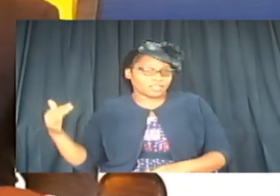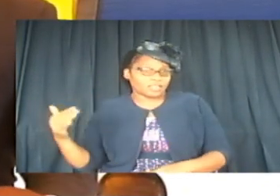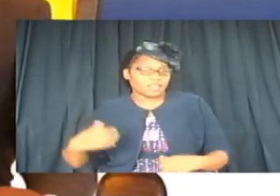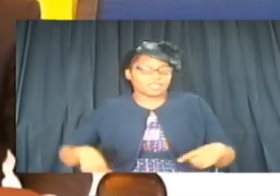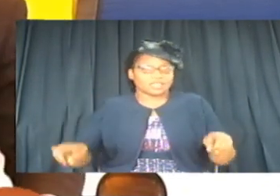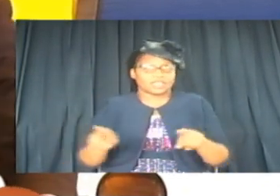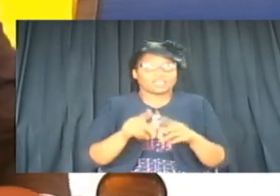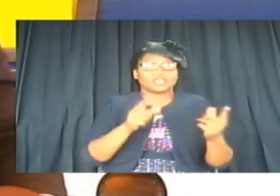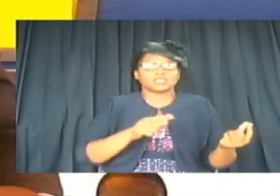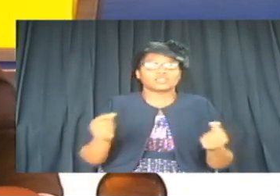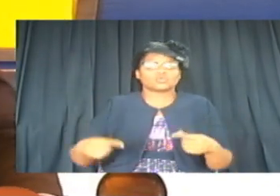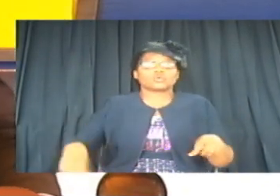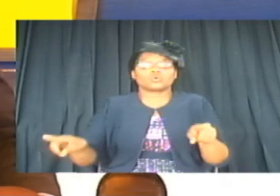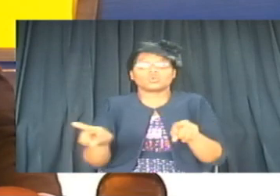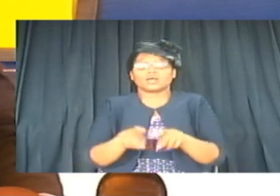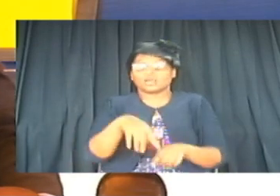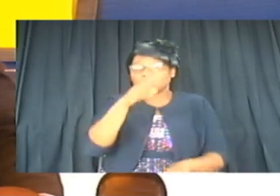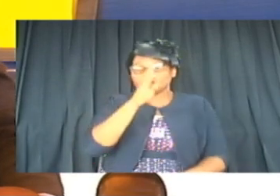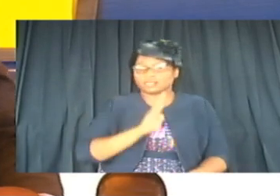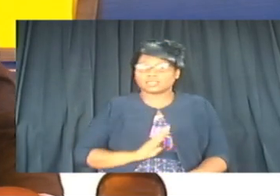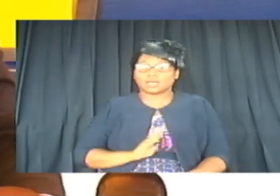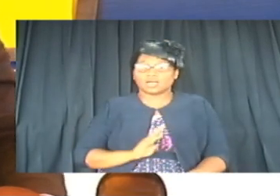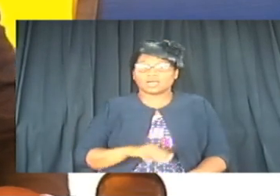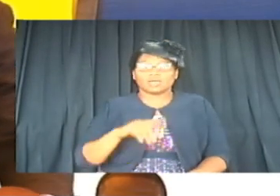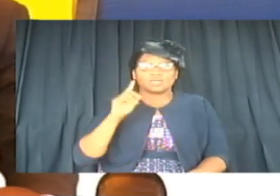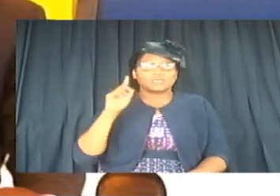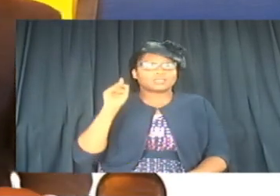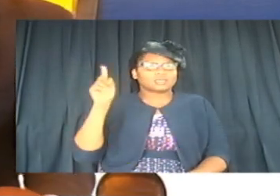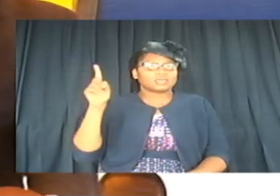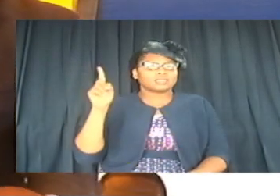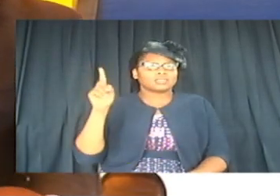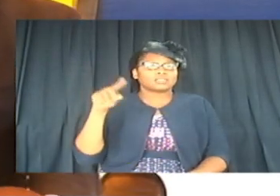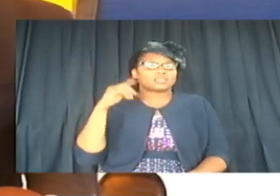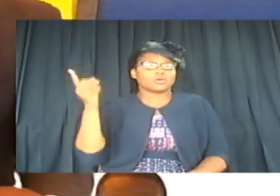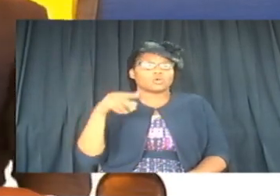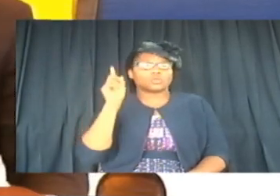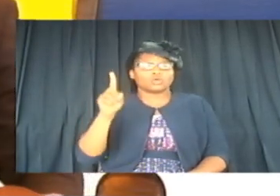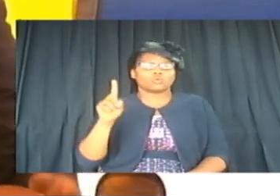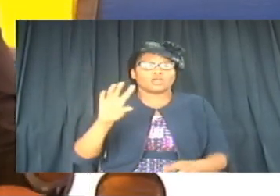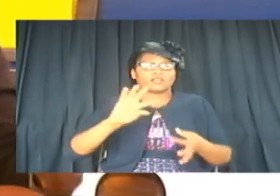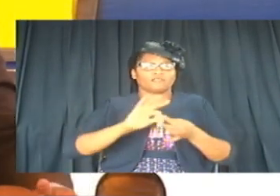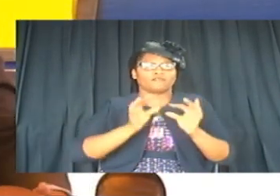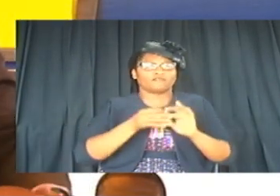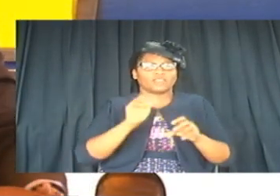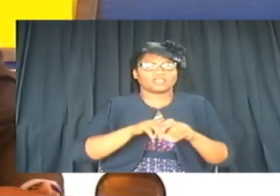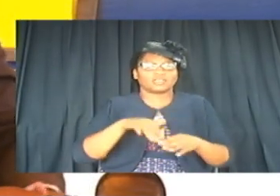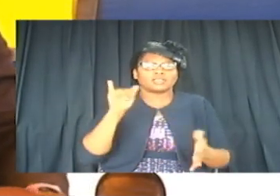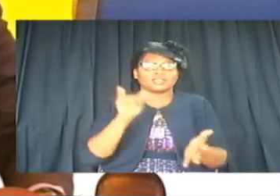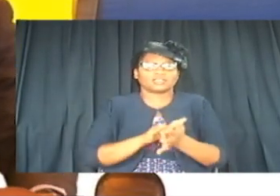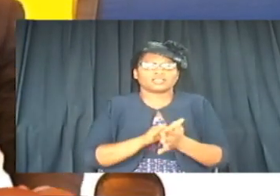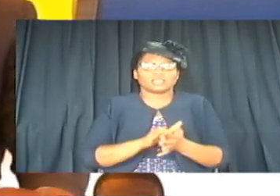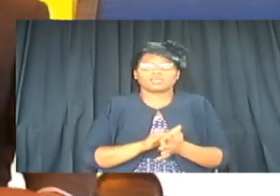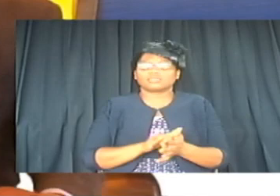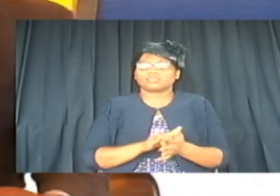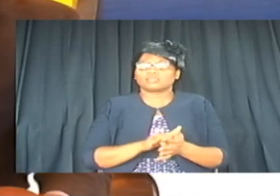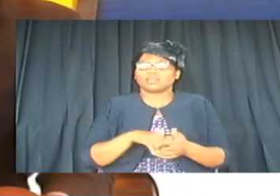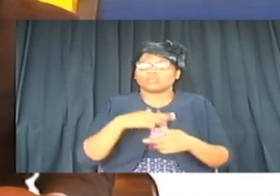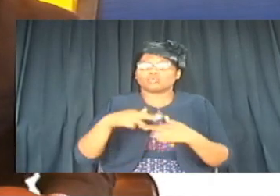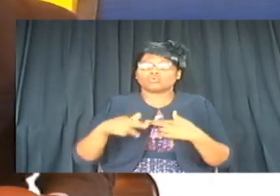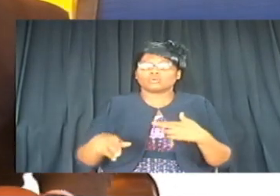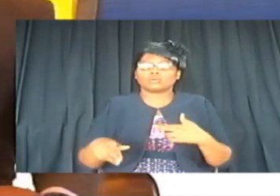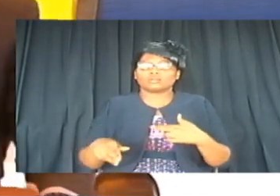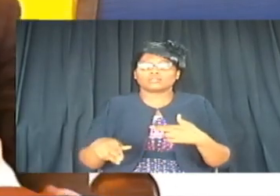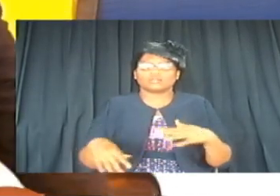couldn't manage. So he's the only one that could fit that role. And I just want to greet all our online